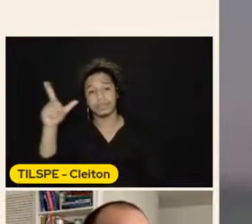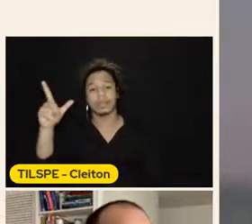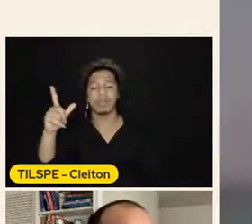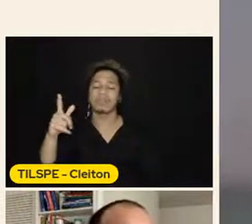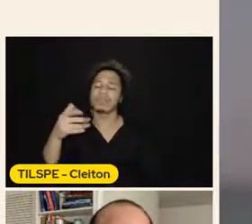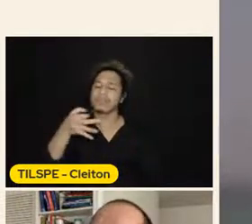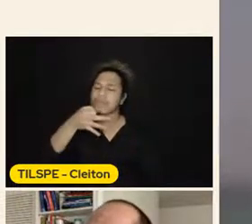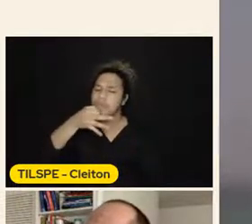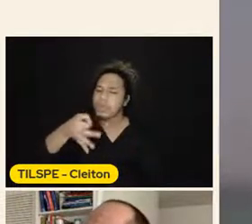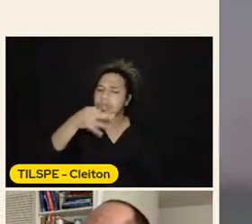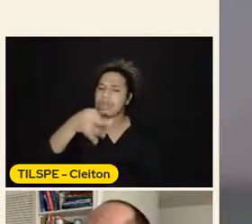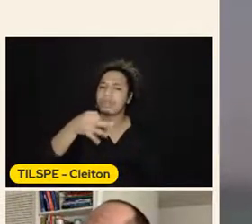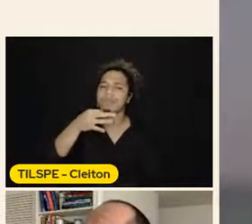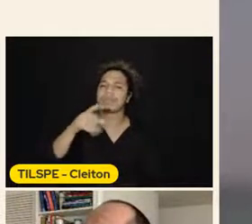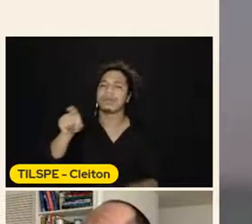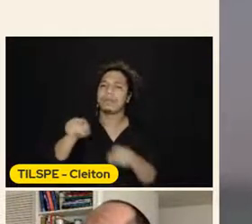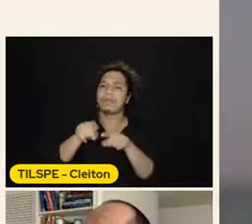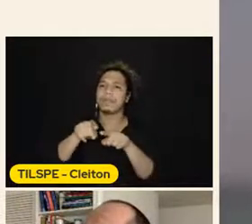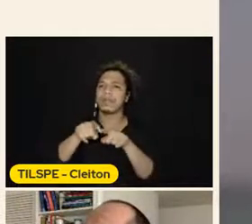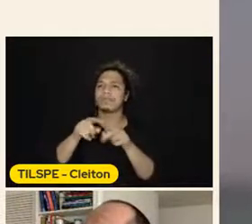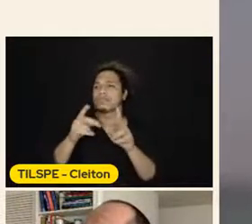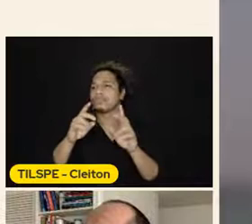world.